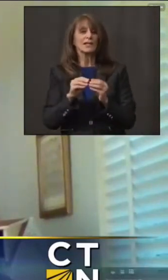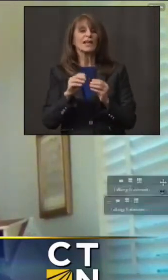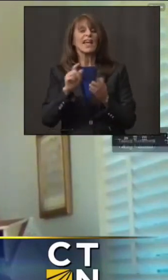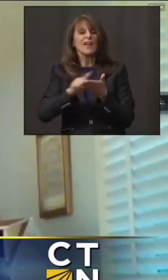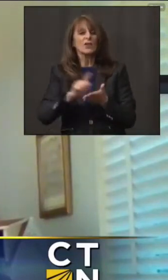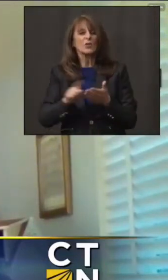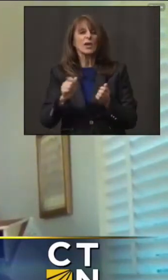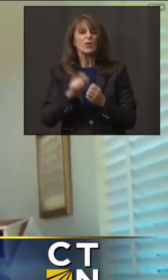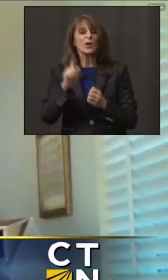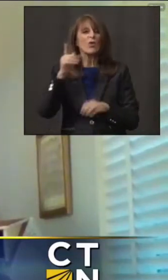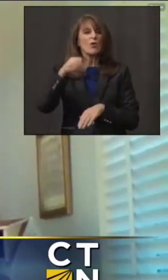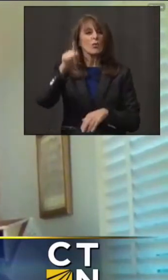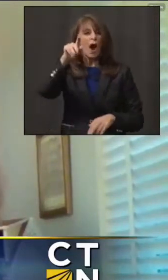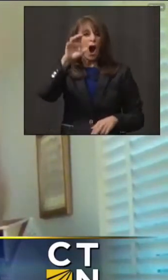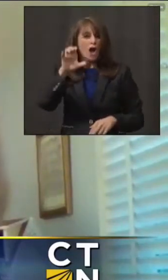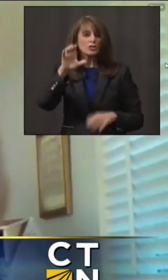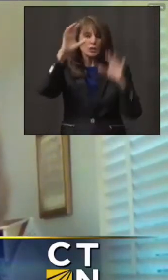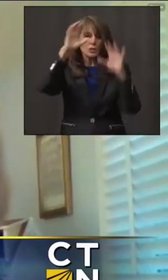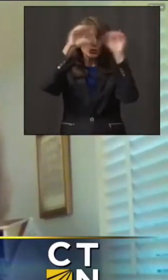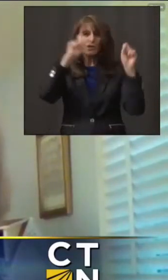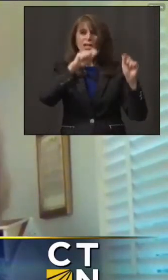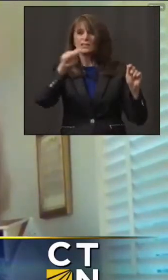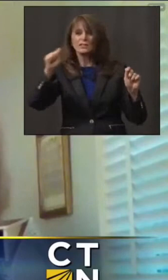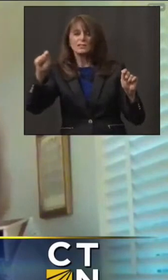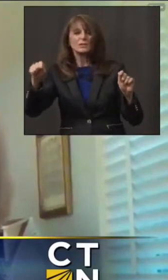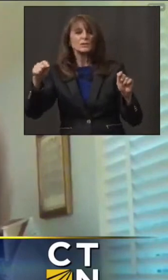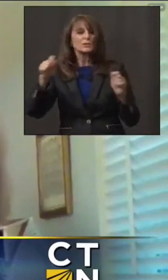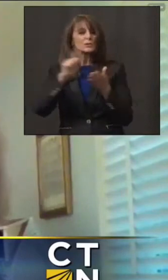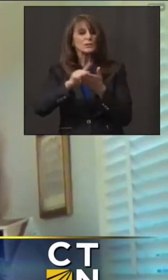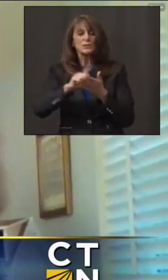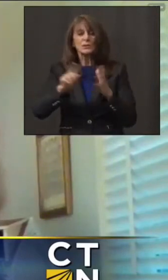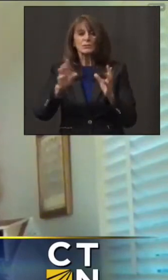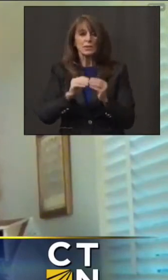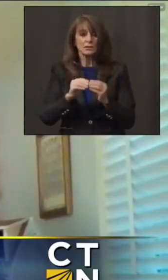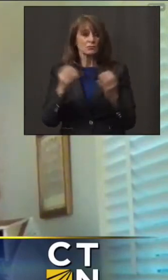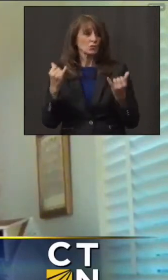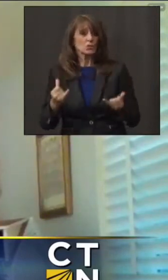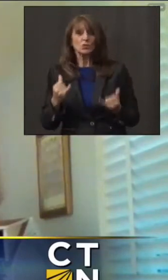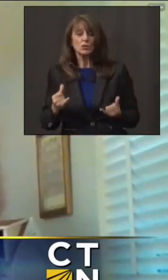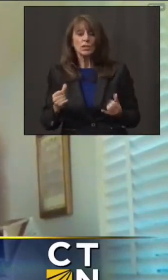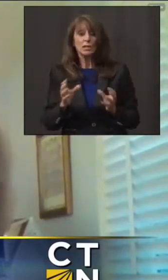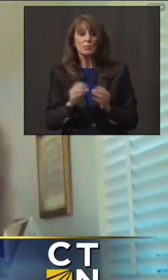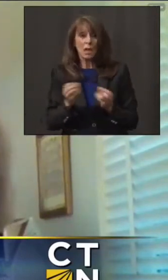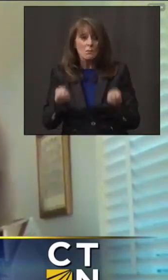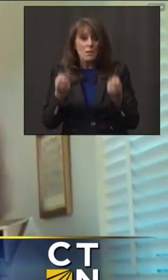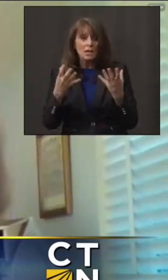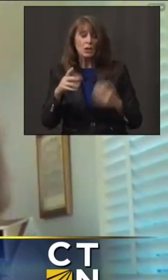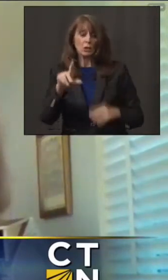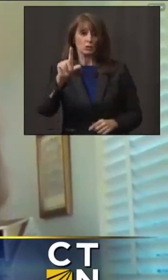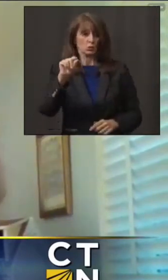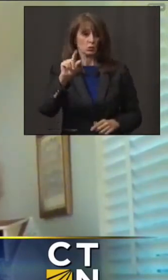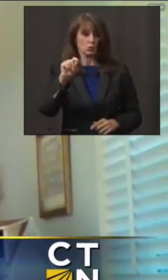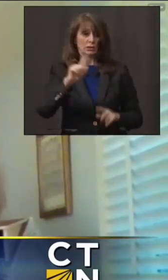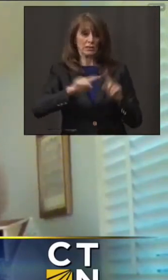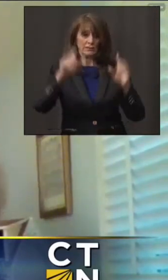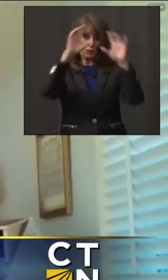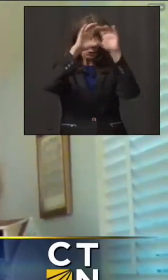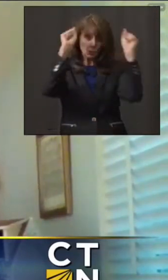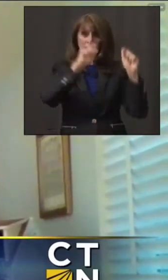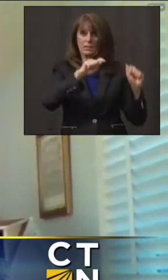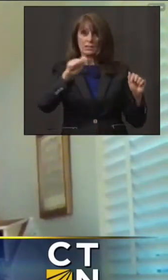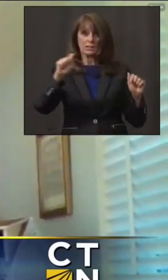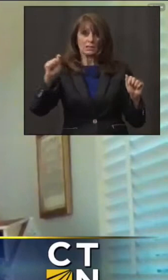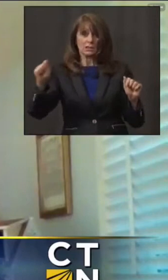week and remotely in area meetings. And this afternoon, I met with 20 of them, all of